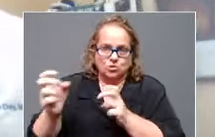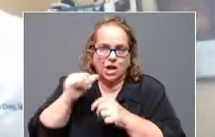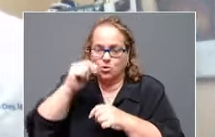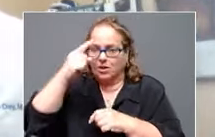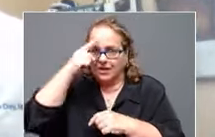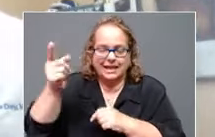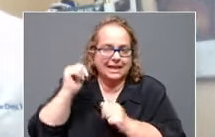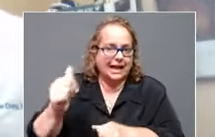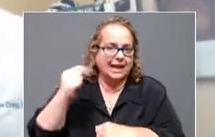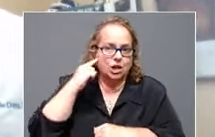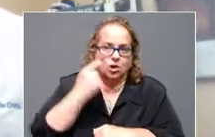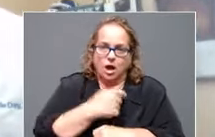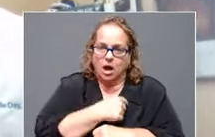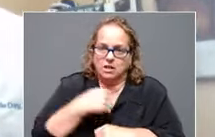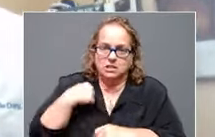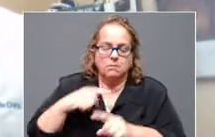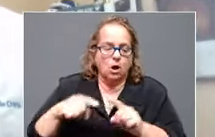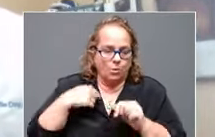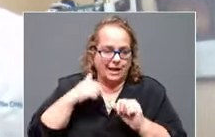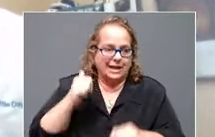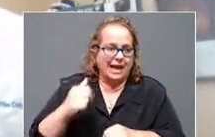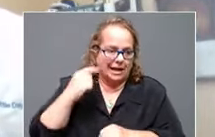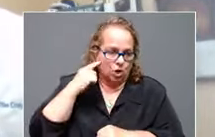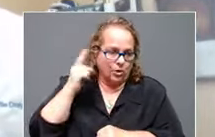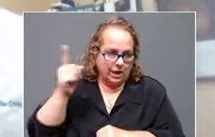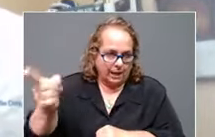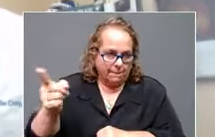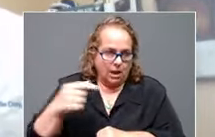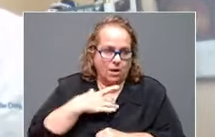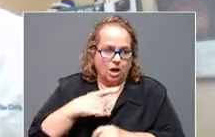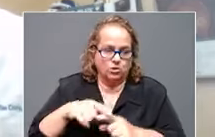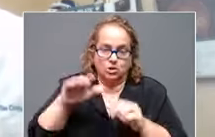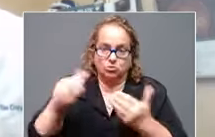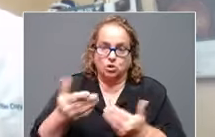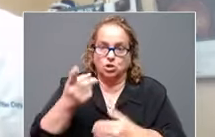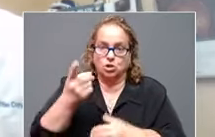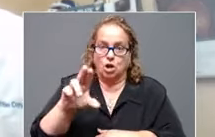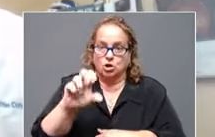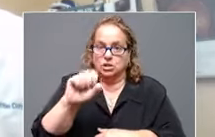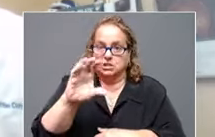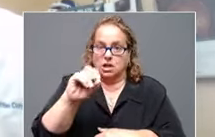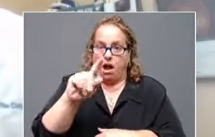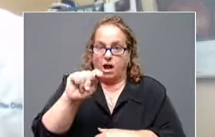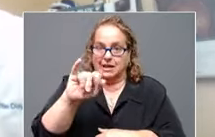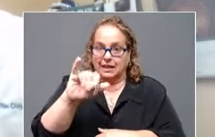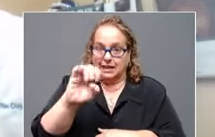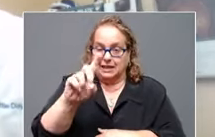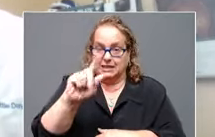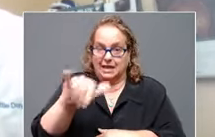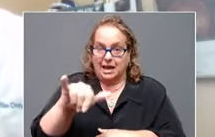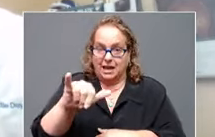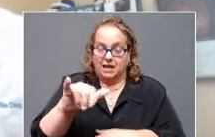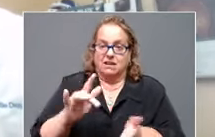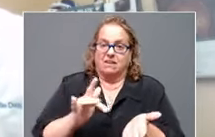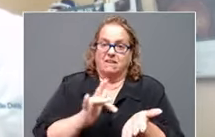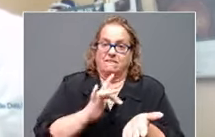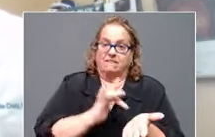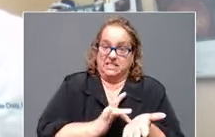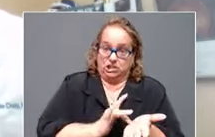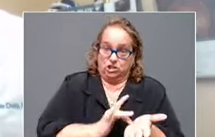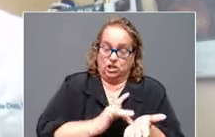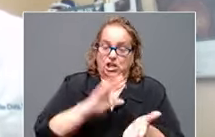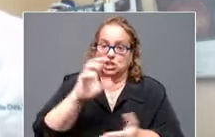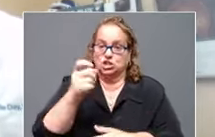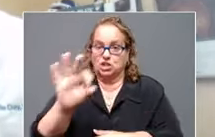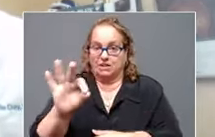Thank you, Governor, for having me on here today to talk a little bit about COVID-19, both at Kentucky Children's Hospital, across the state of Kentucky, and